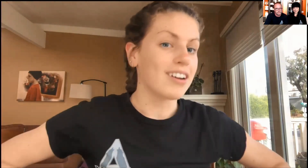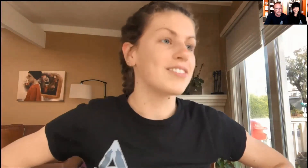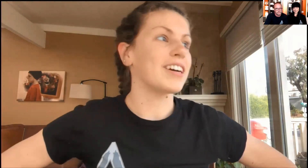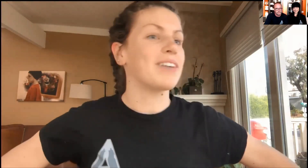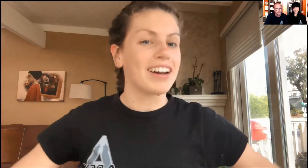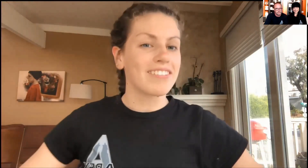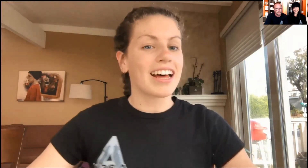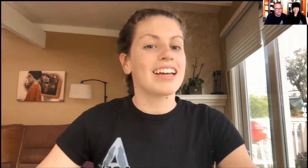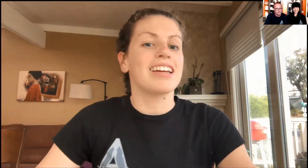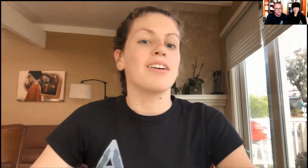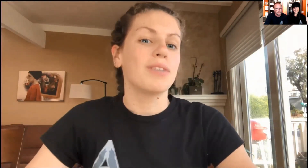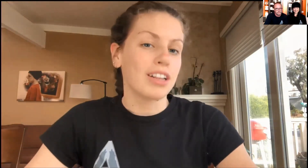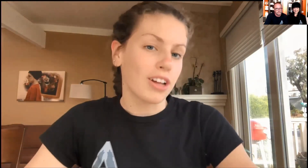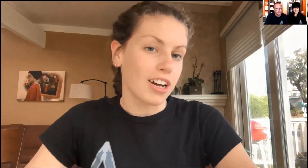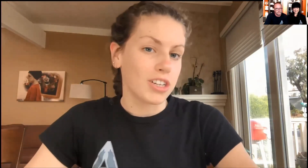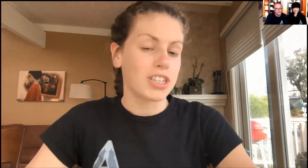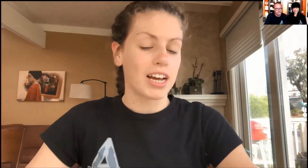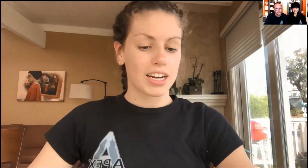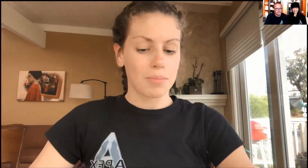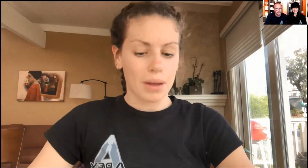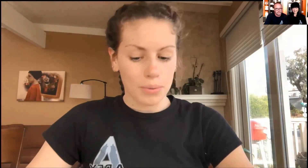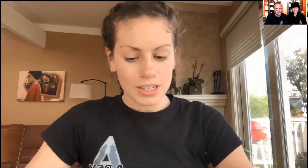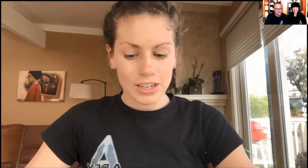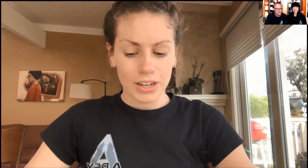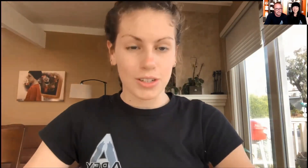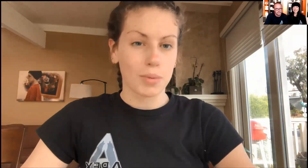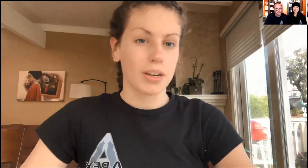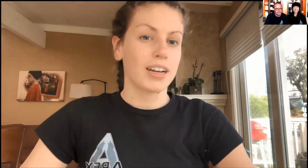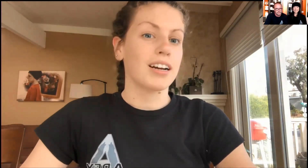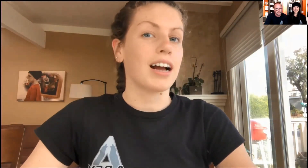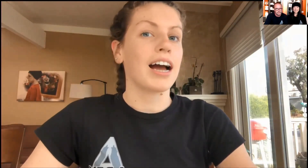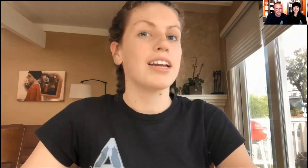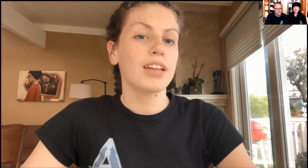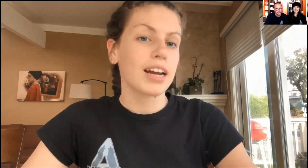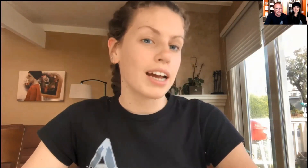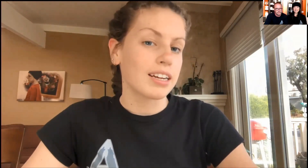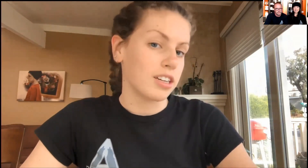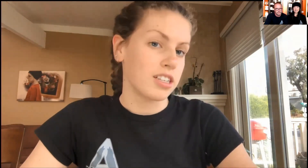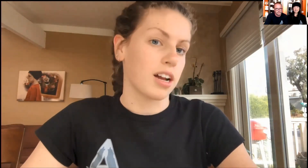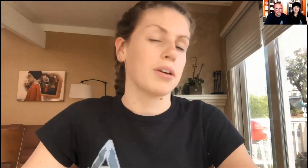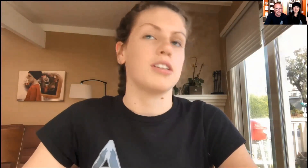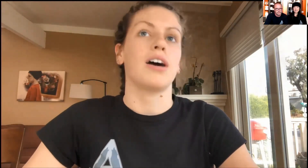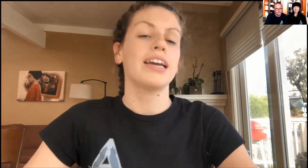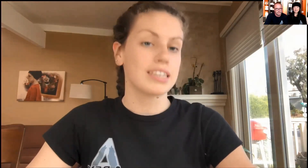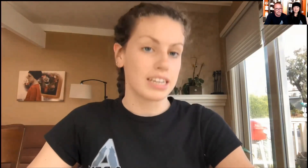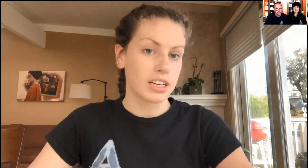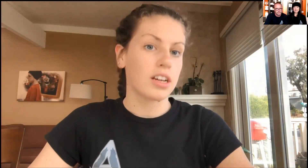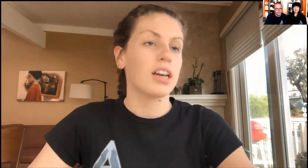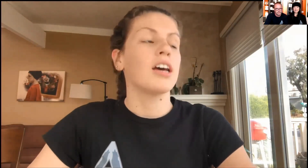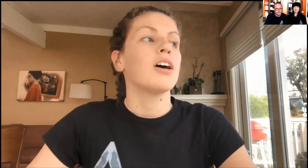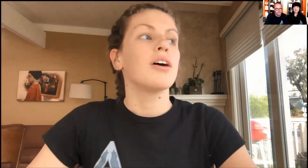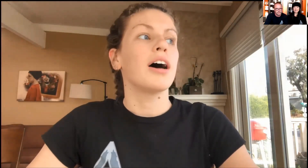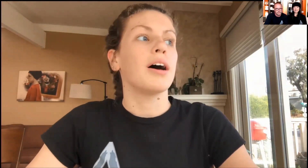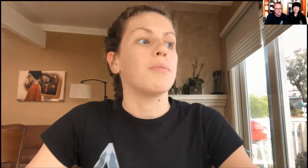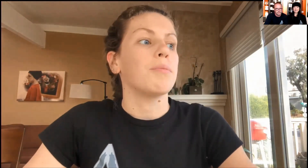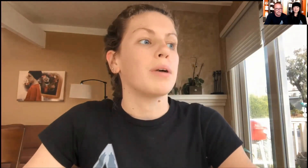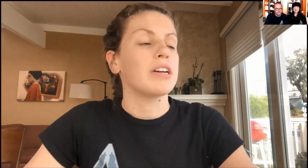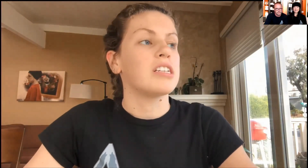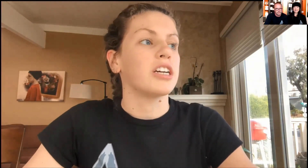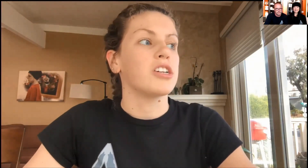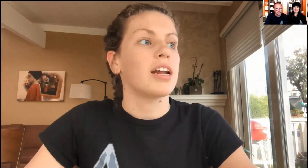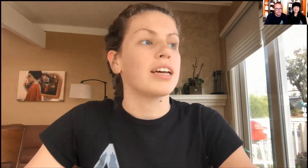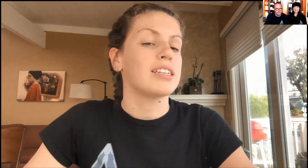I was very proud of that when it launched. I know May was too. So I knew that I couldn't stop there. So I continued